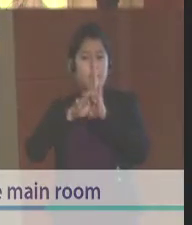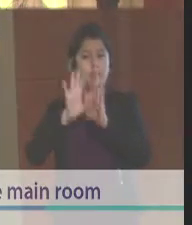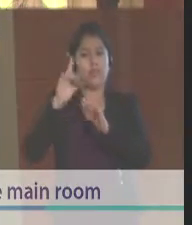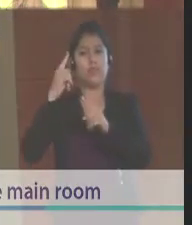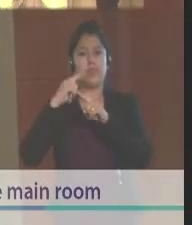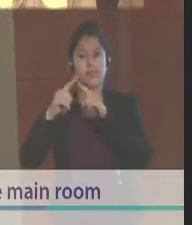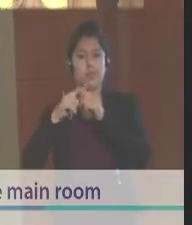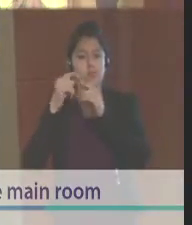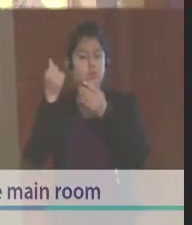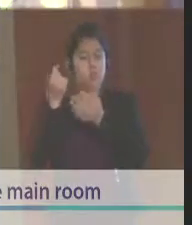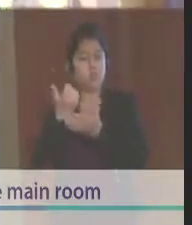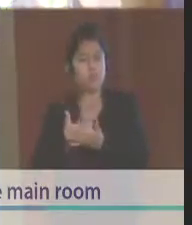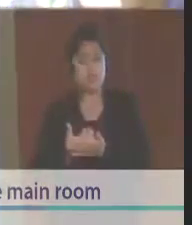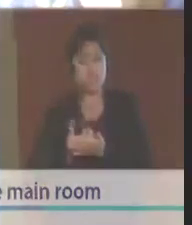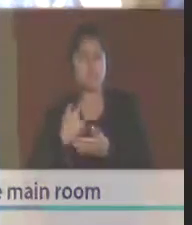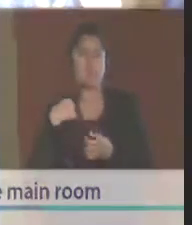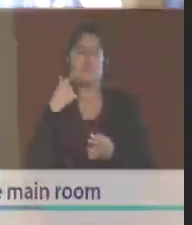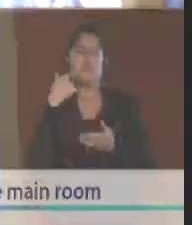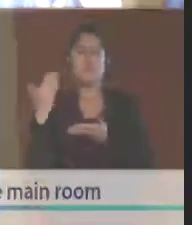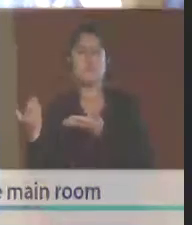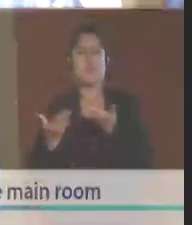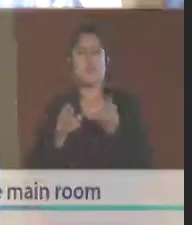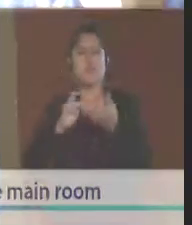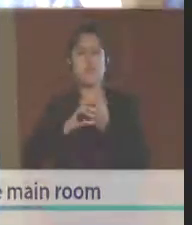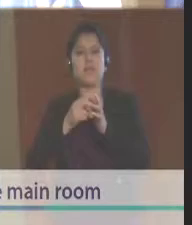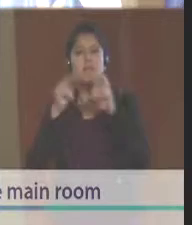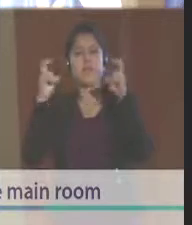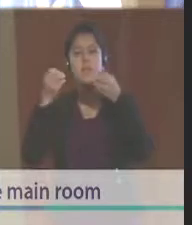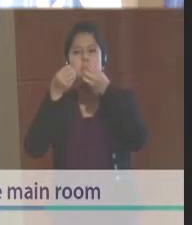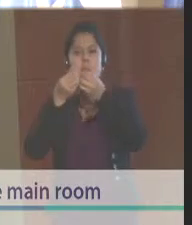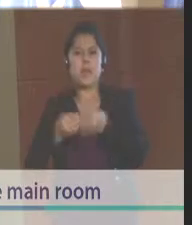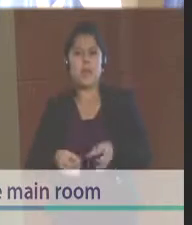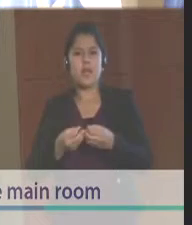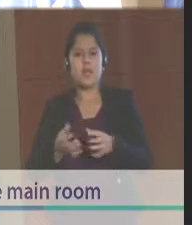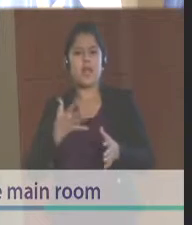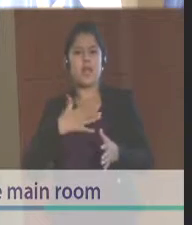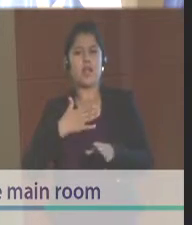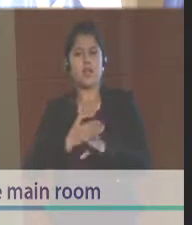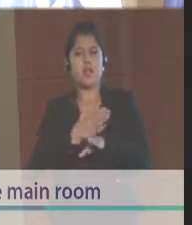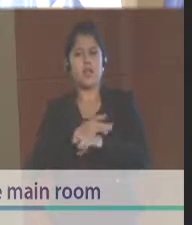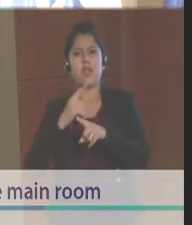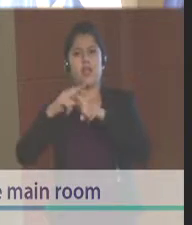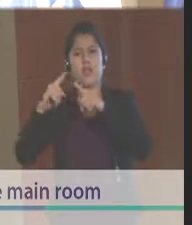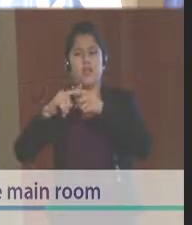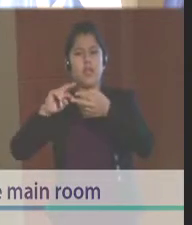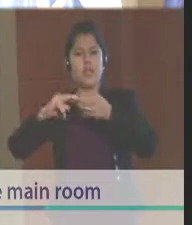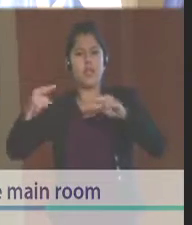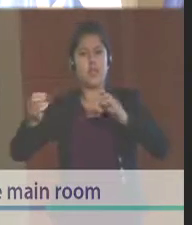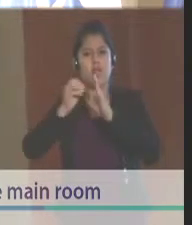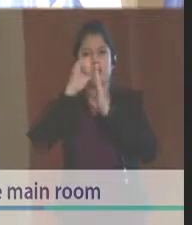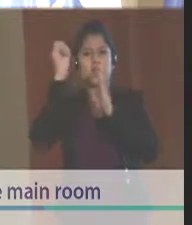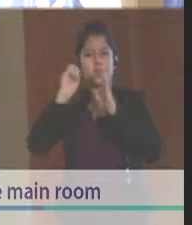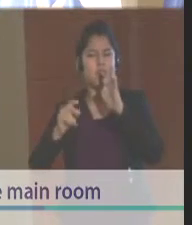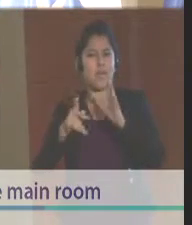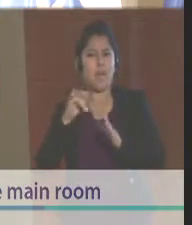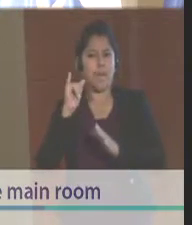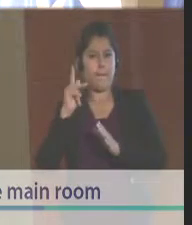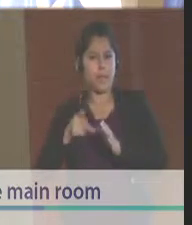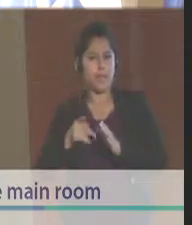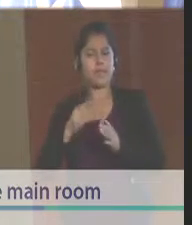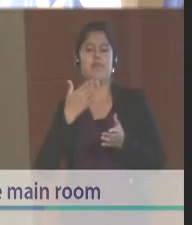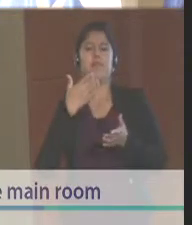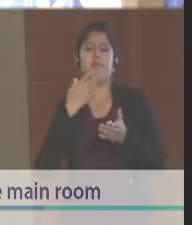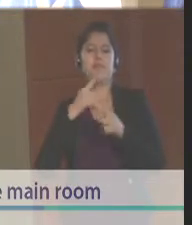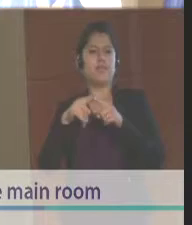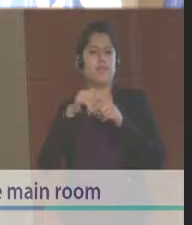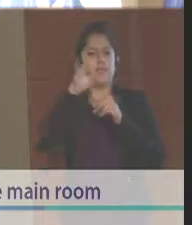about by region, by percentage of GDP, by sector, and by region.